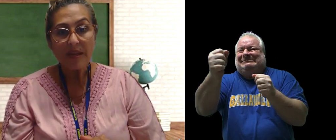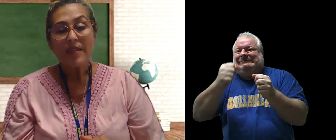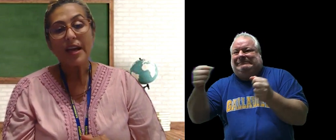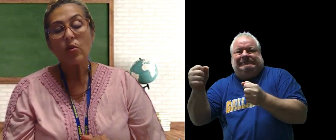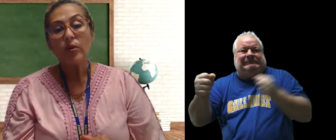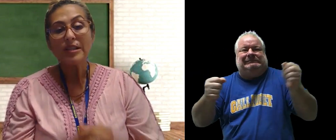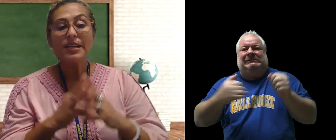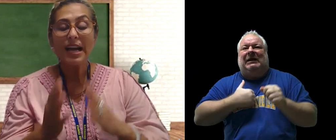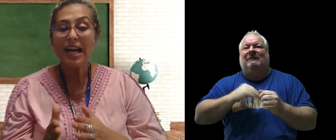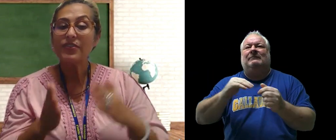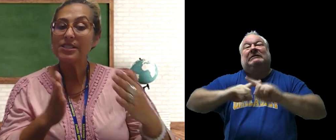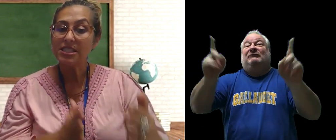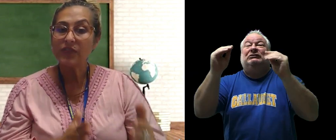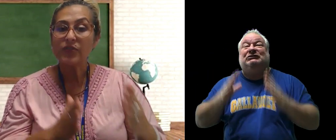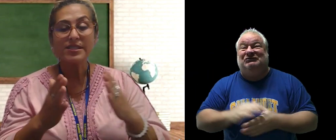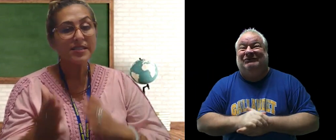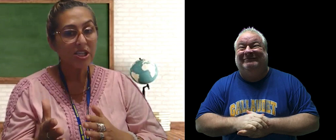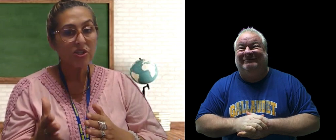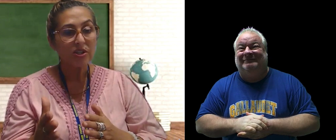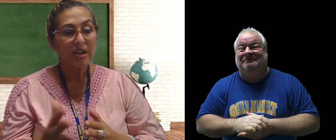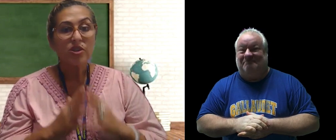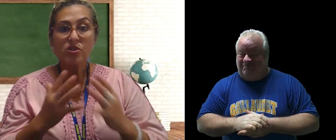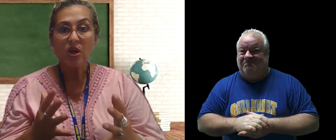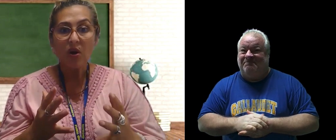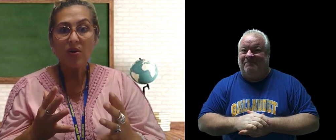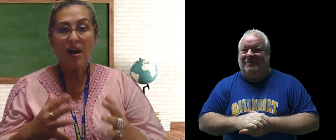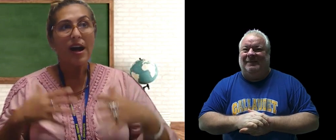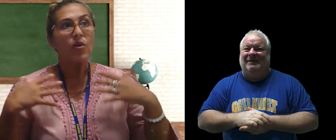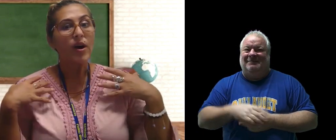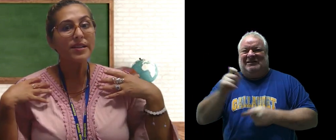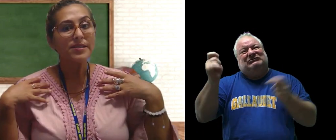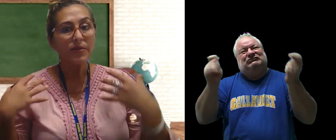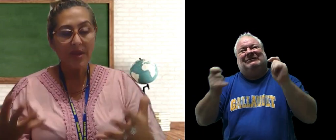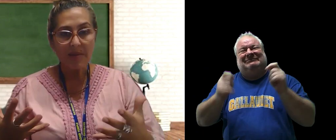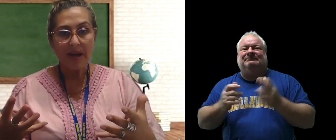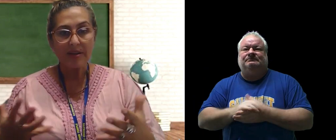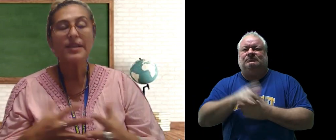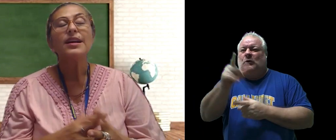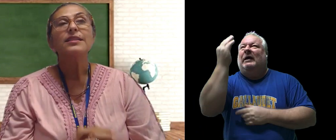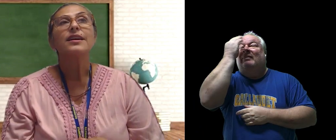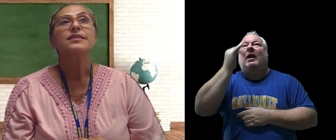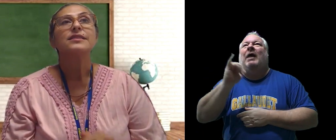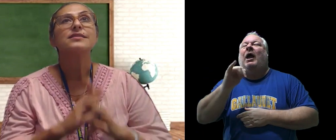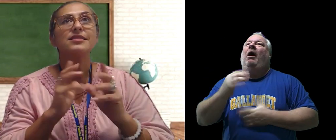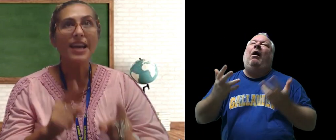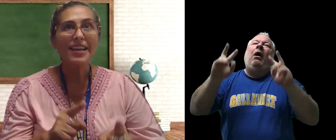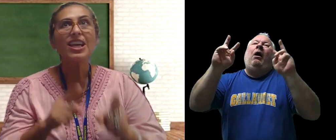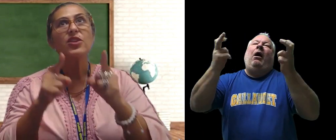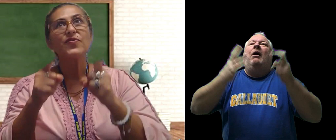you that will have a different teacher. So I want us to think about it like